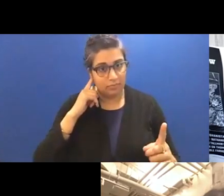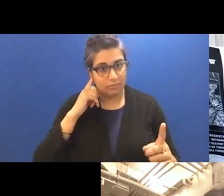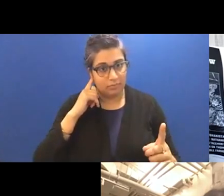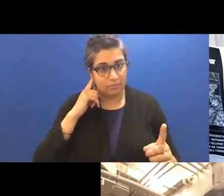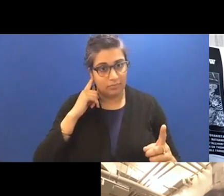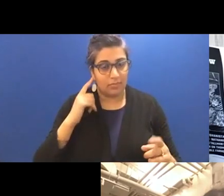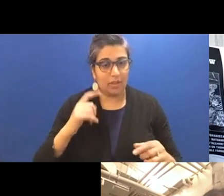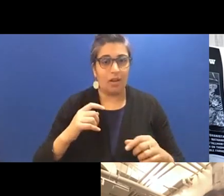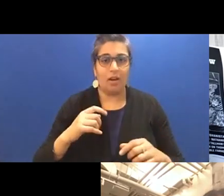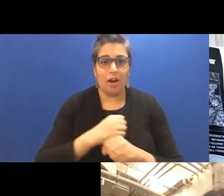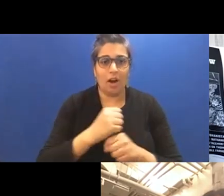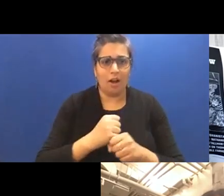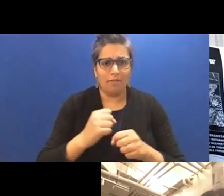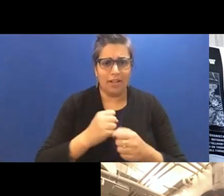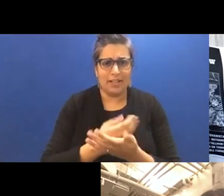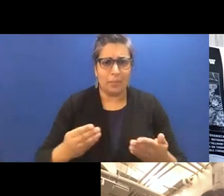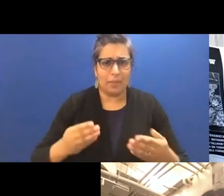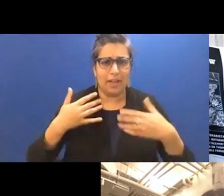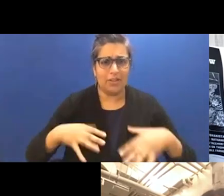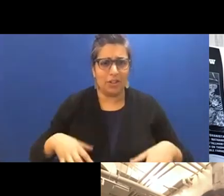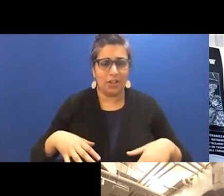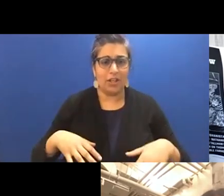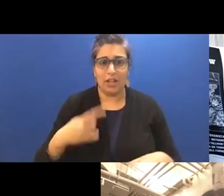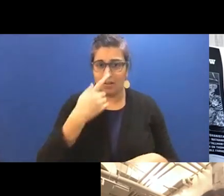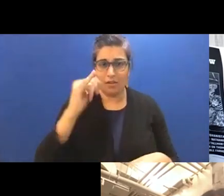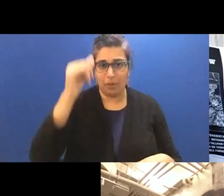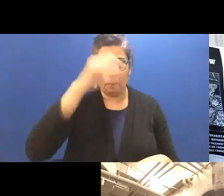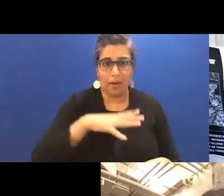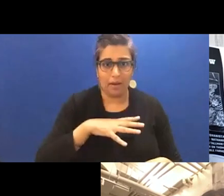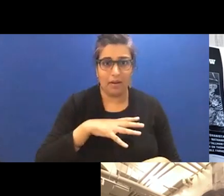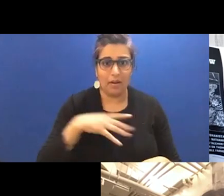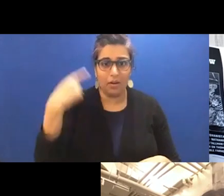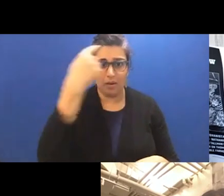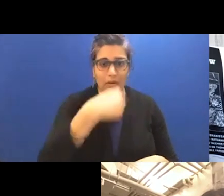Supply shirt. I'm male presenting.